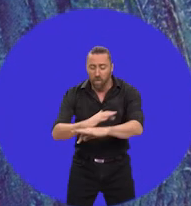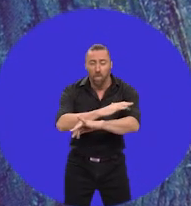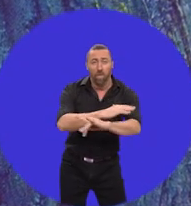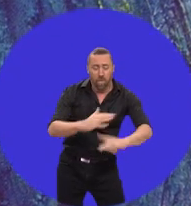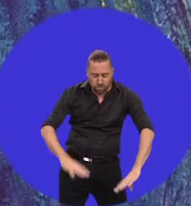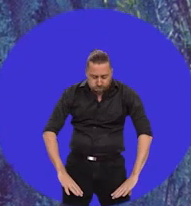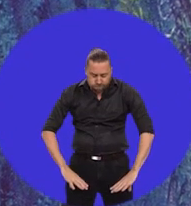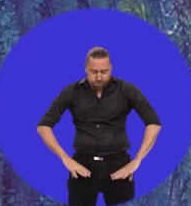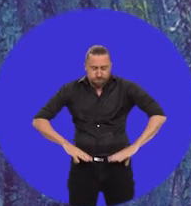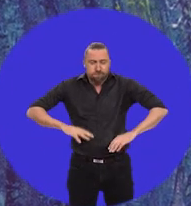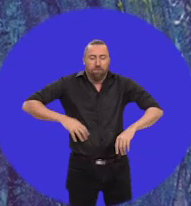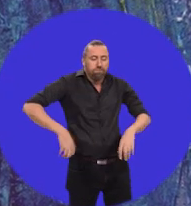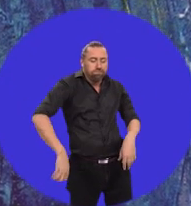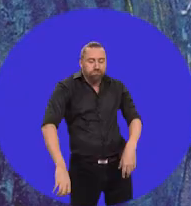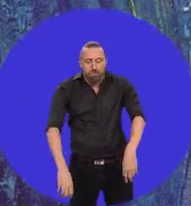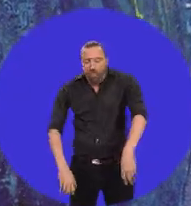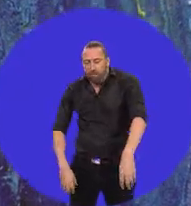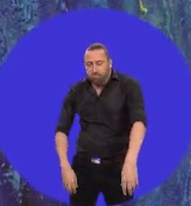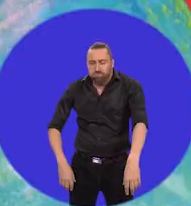and mud past his knees.